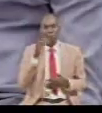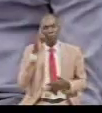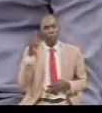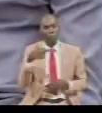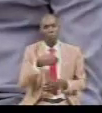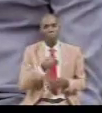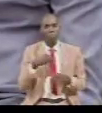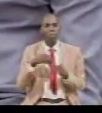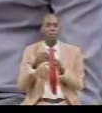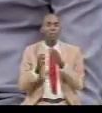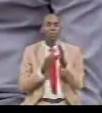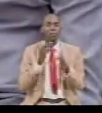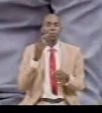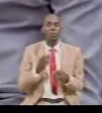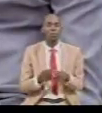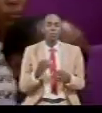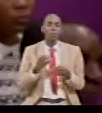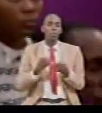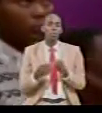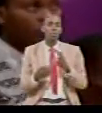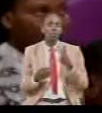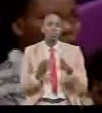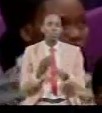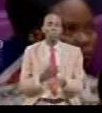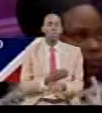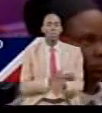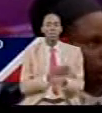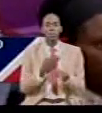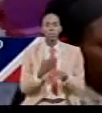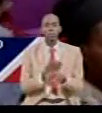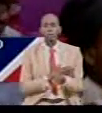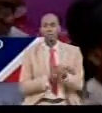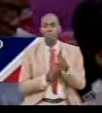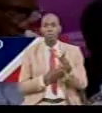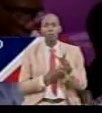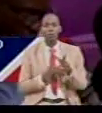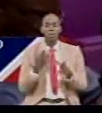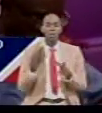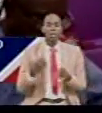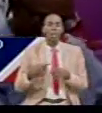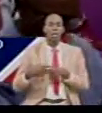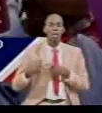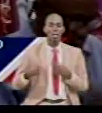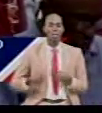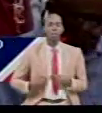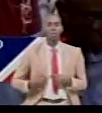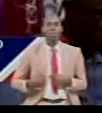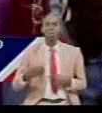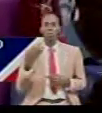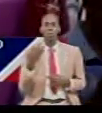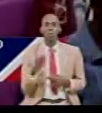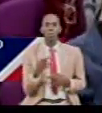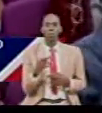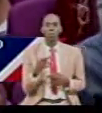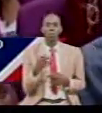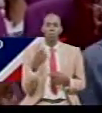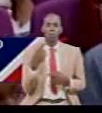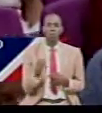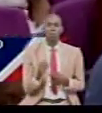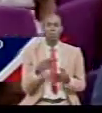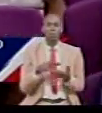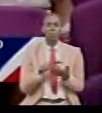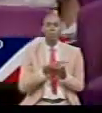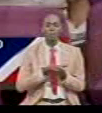Jesus' name. Look at number two here. Number two here is the heart of the